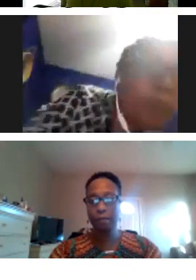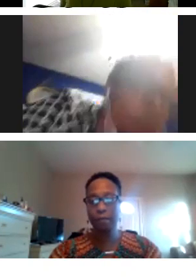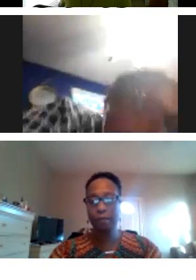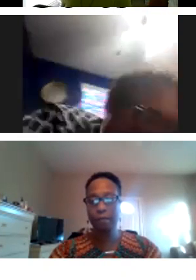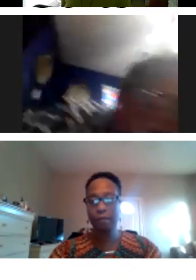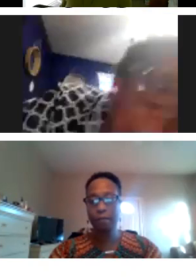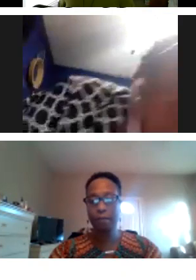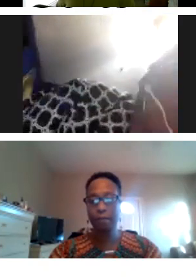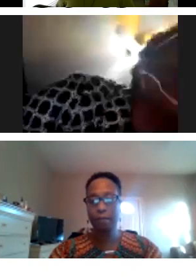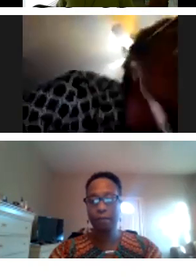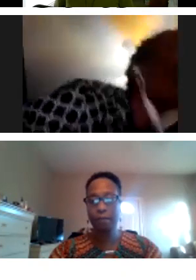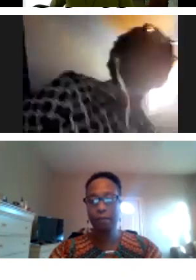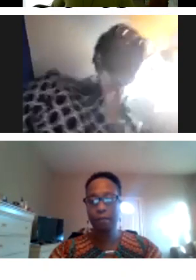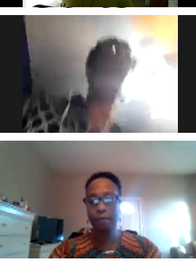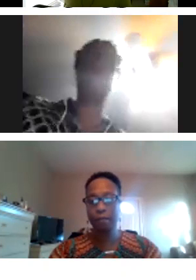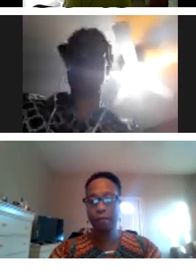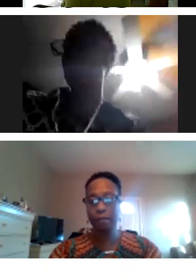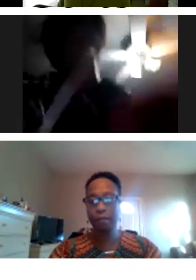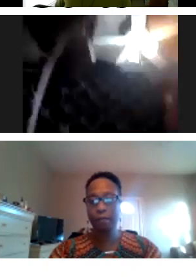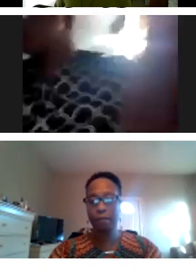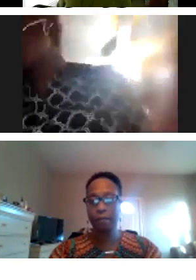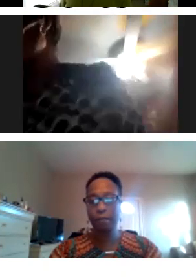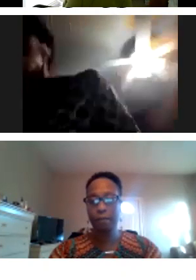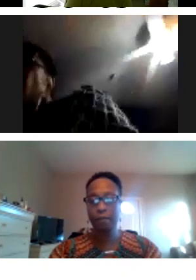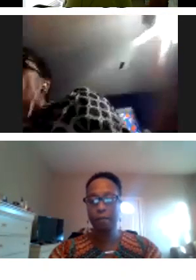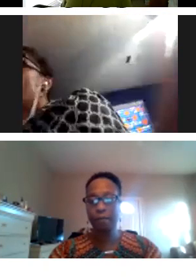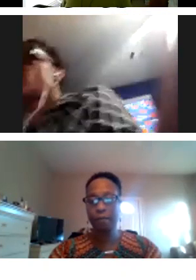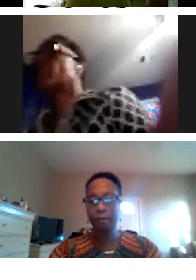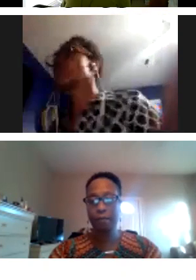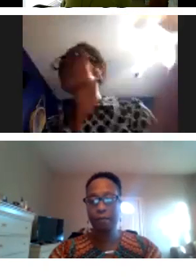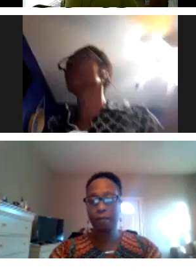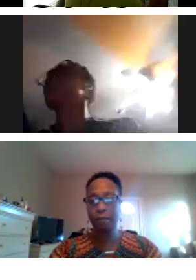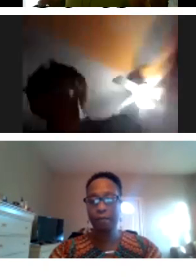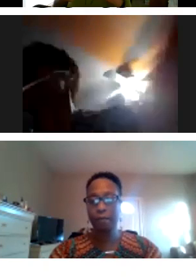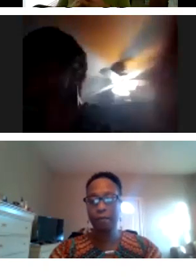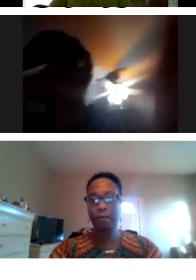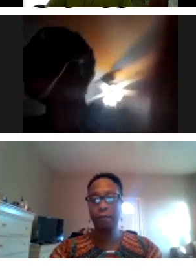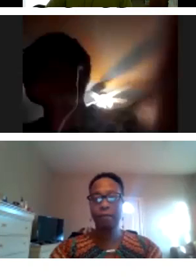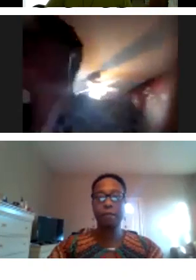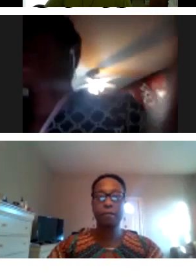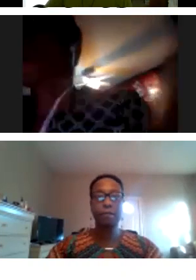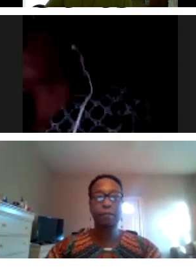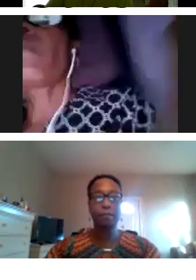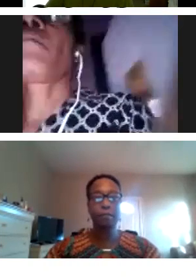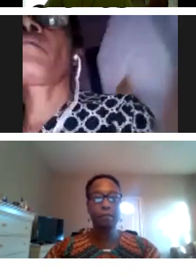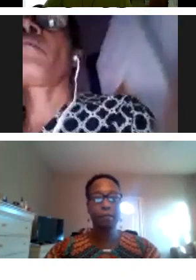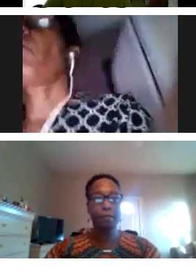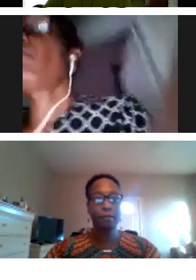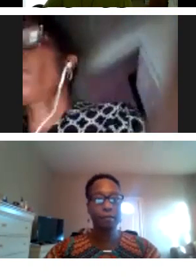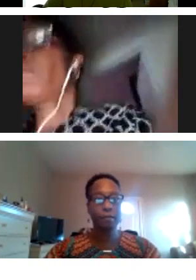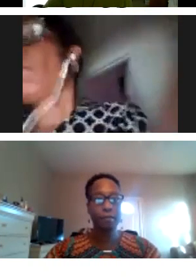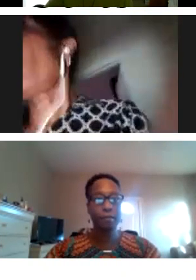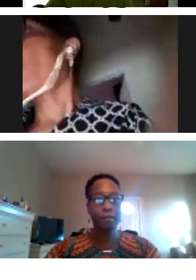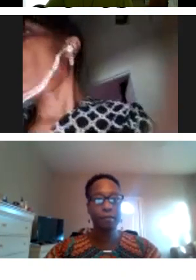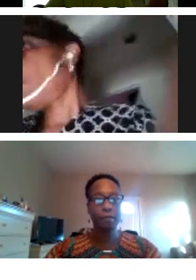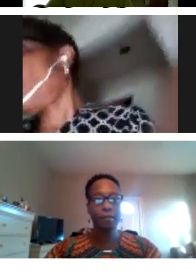as allies, as partners can include HIV conversations and healthcare conversations as you are